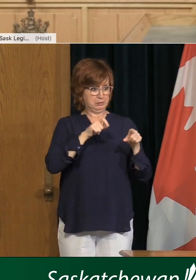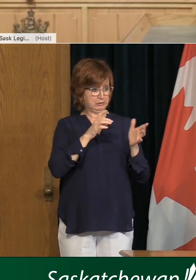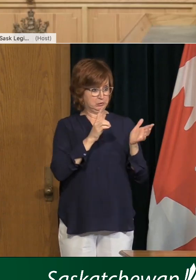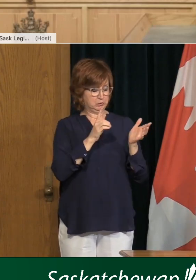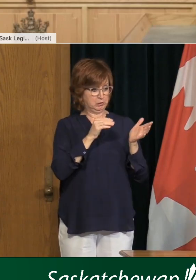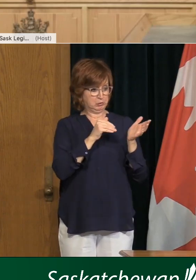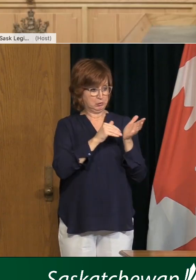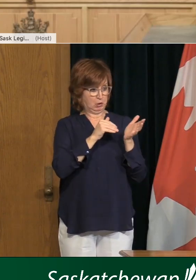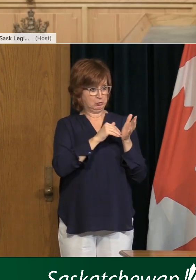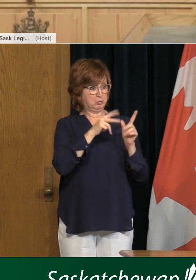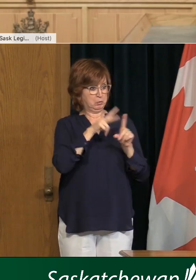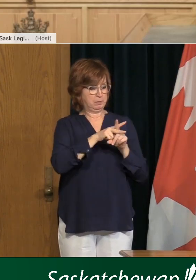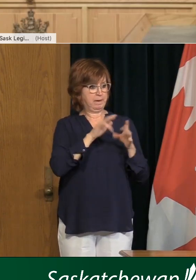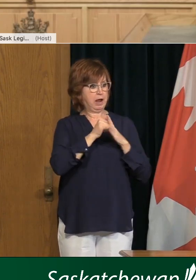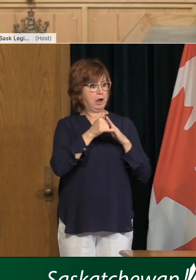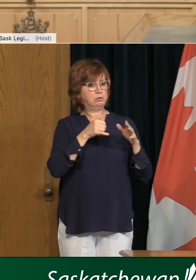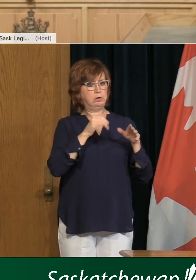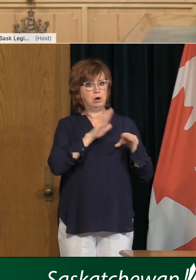groups, and these are